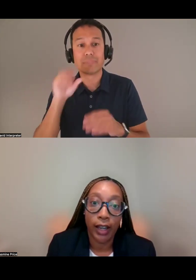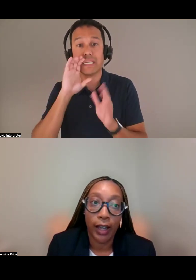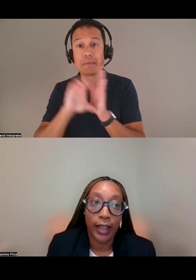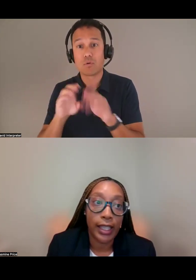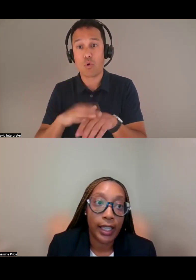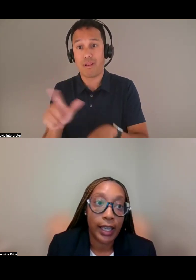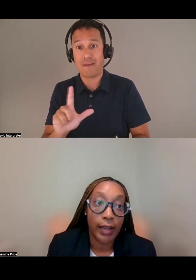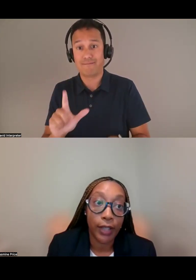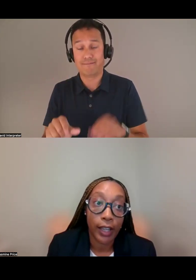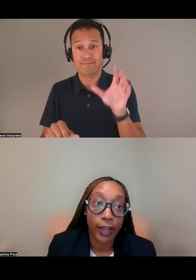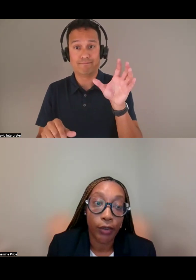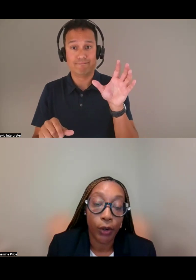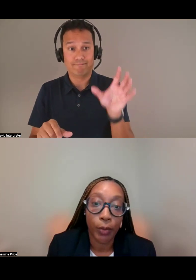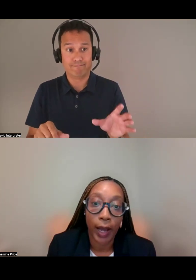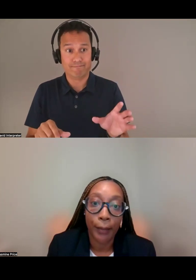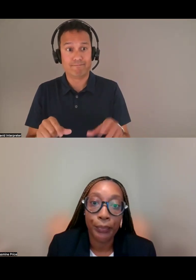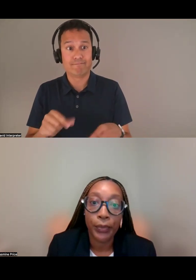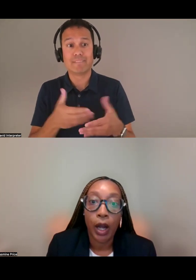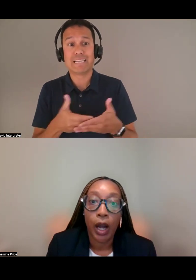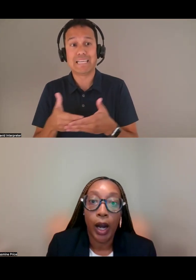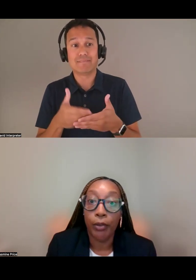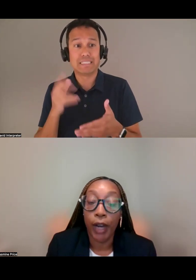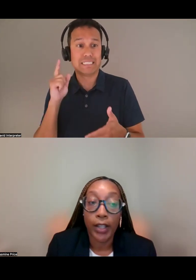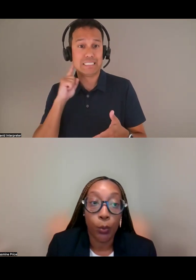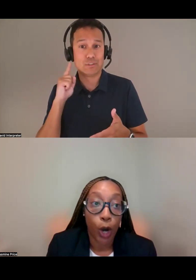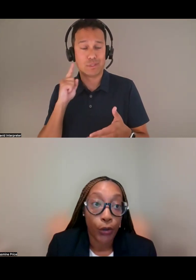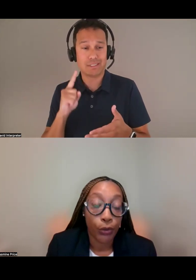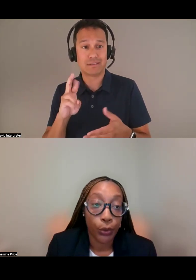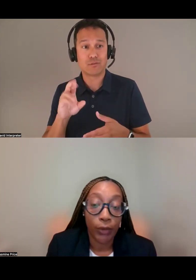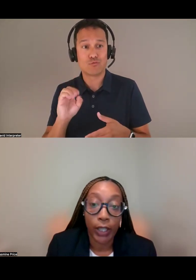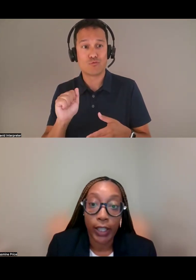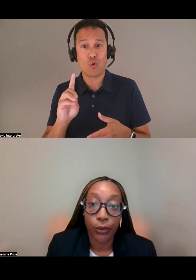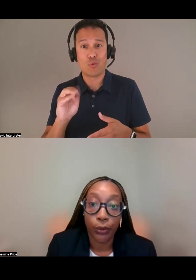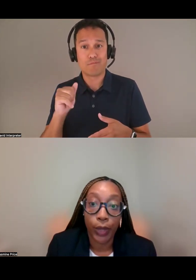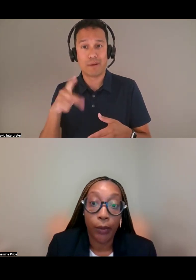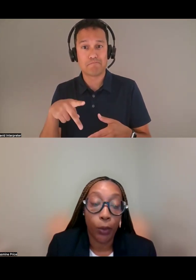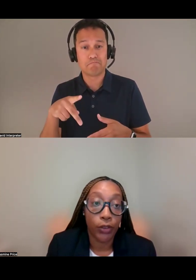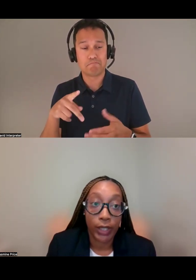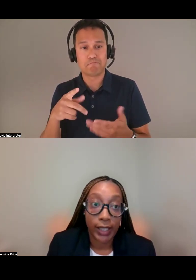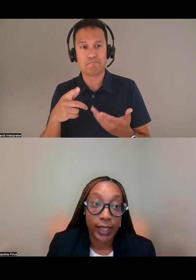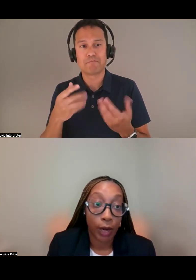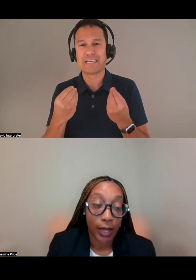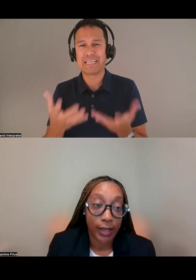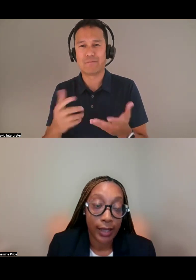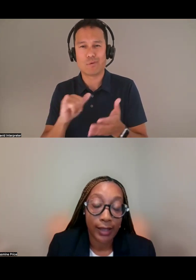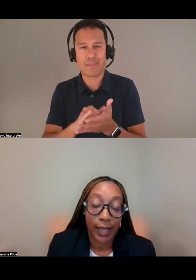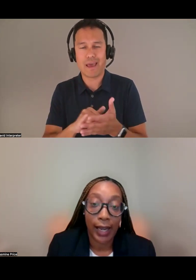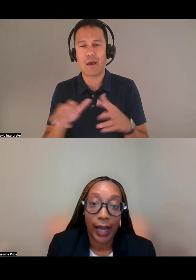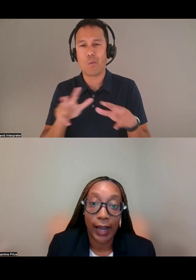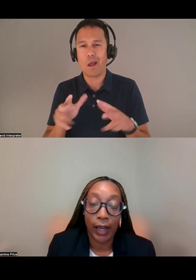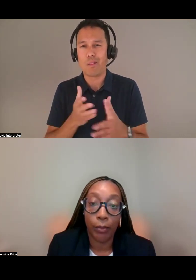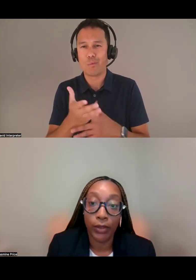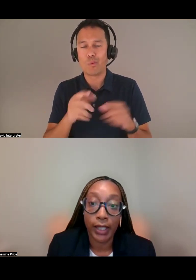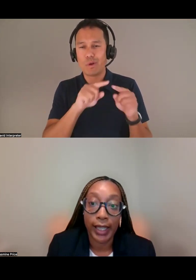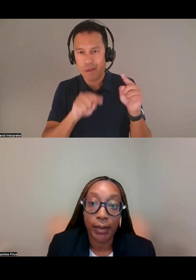screen, the infant hearing roadmap, provides a walkthrough of getting through that 136 process that